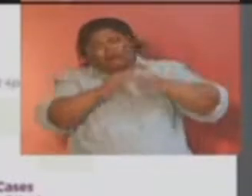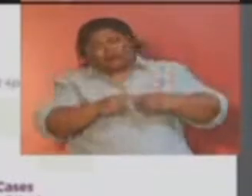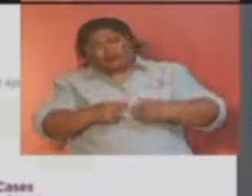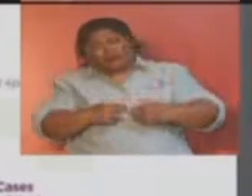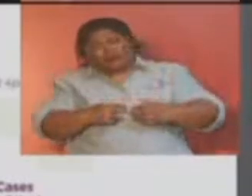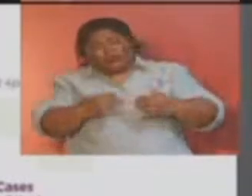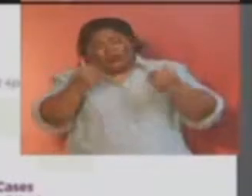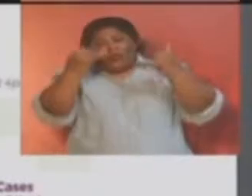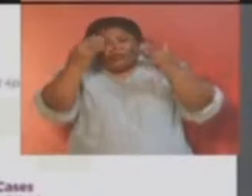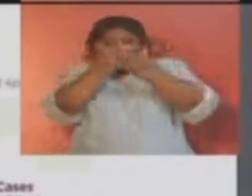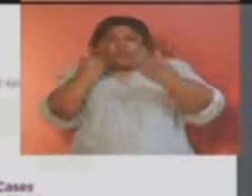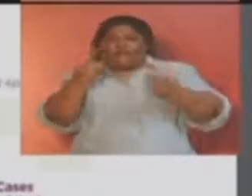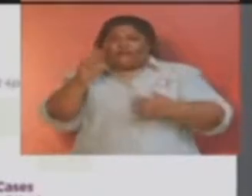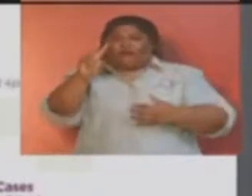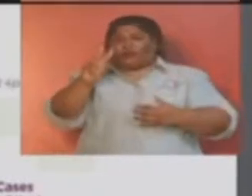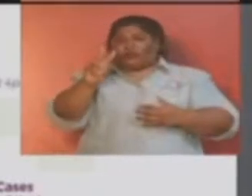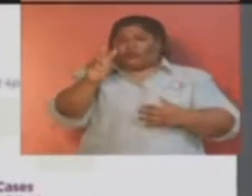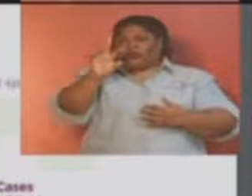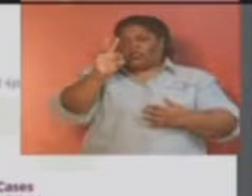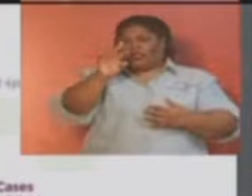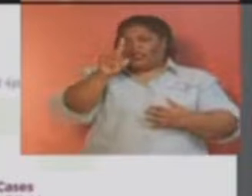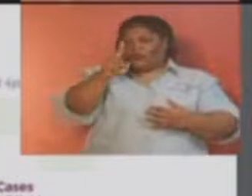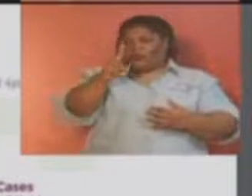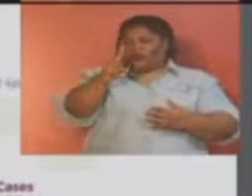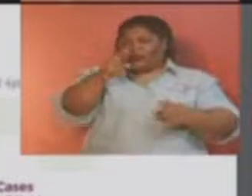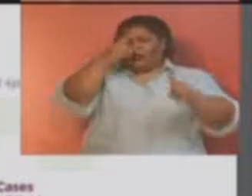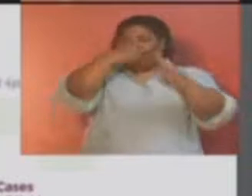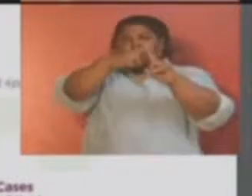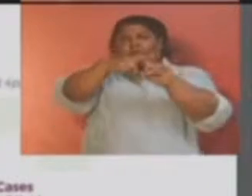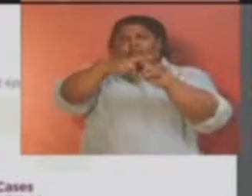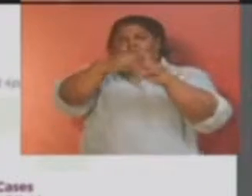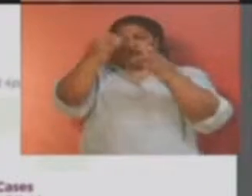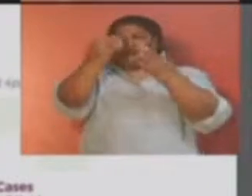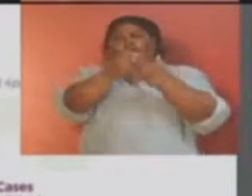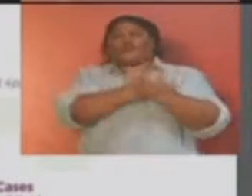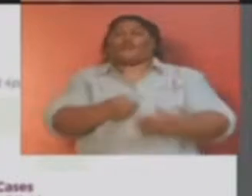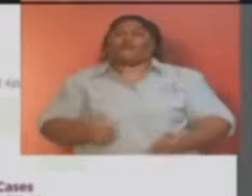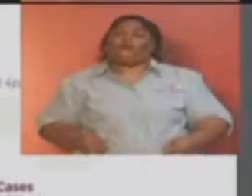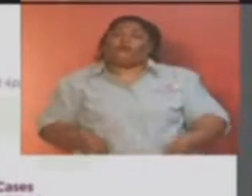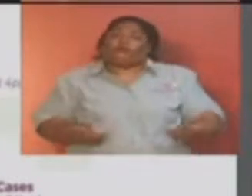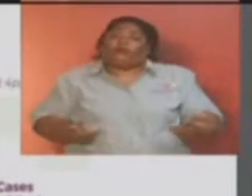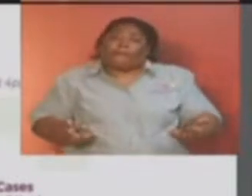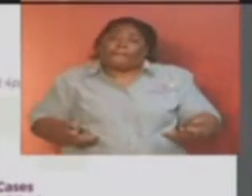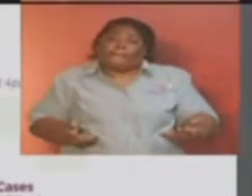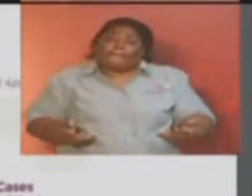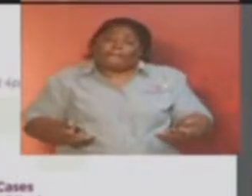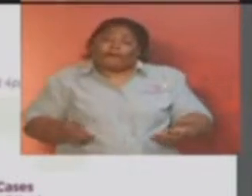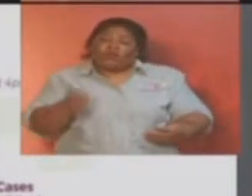had 291 new positives, and out of those